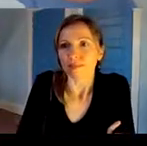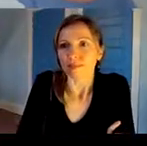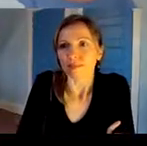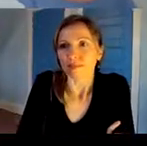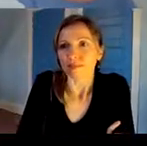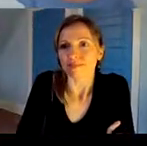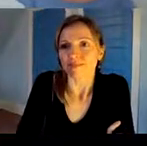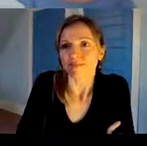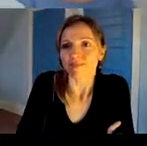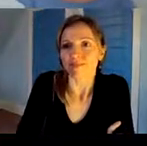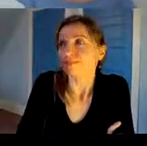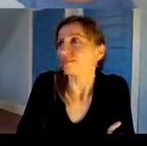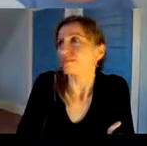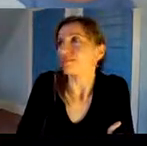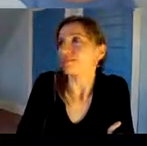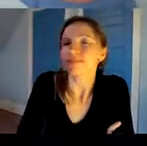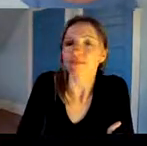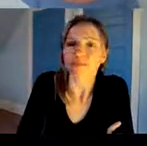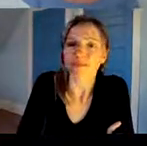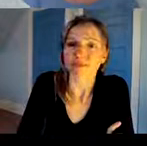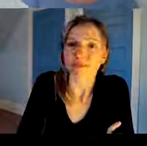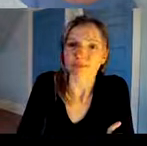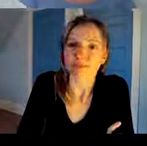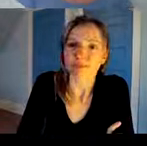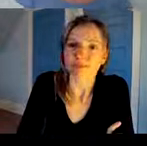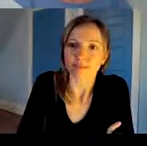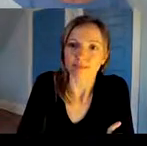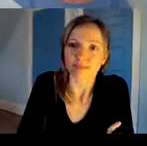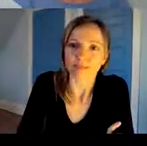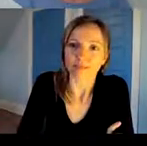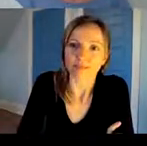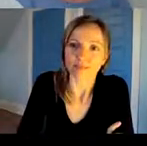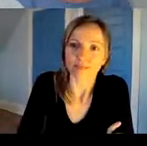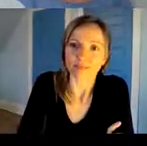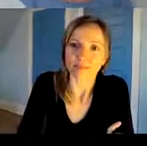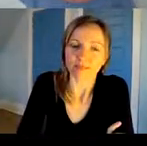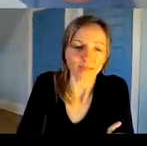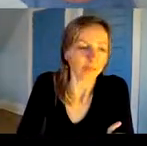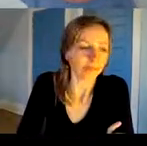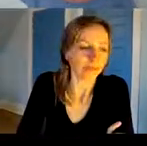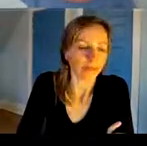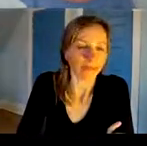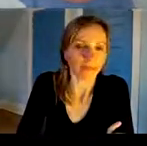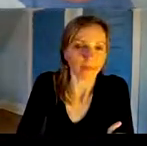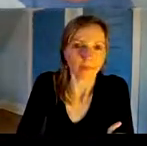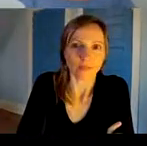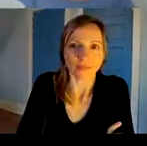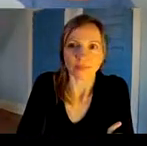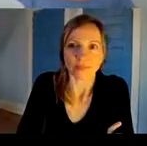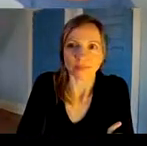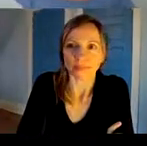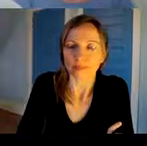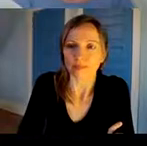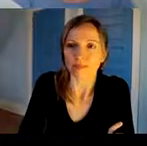Project Swallowtail. And so long ago, Colleen completed an undergraduate and master's degree in environment and resource studies.